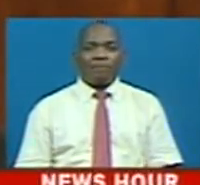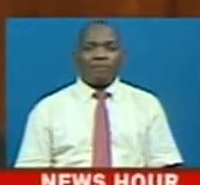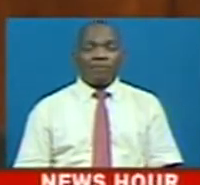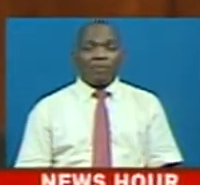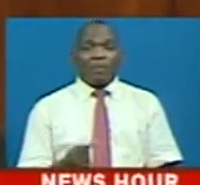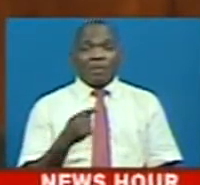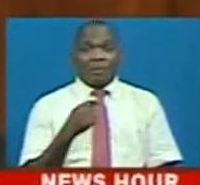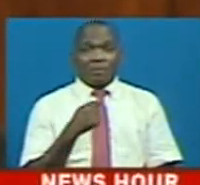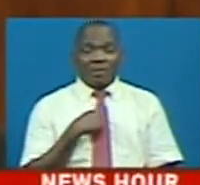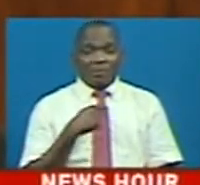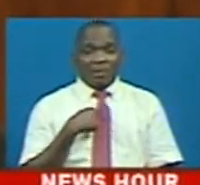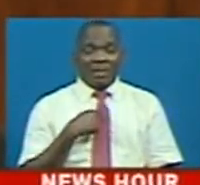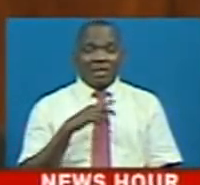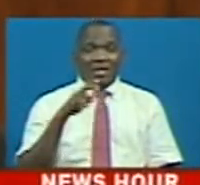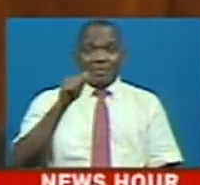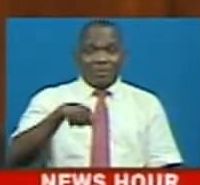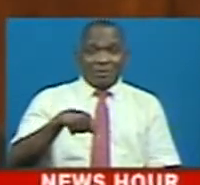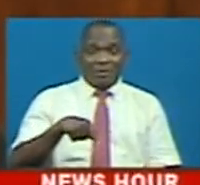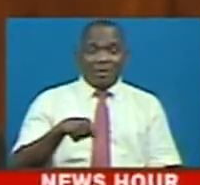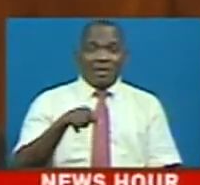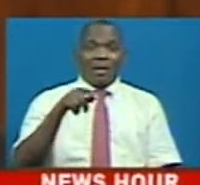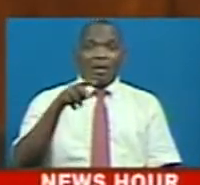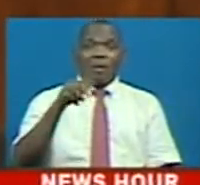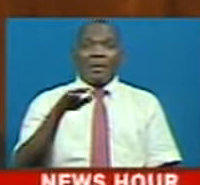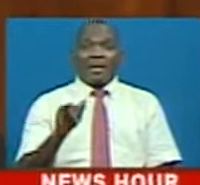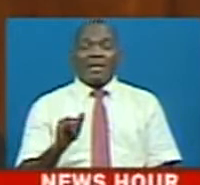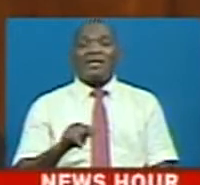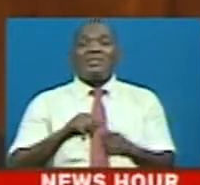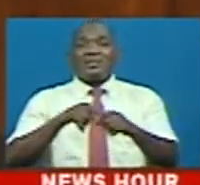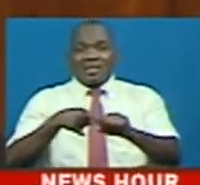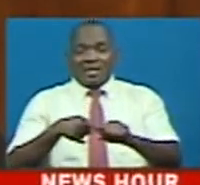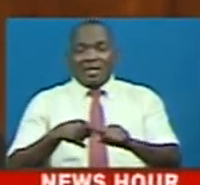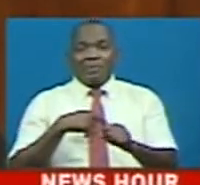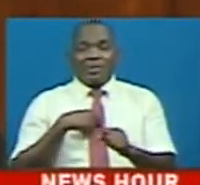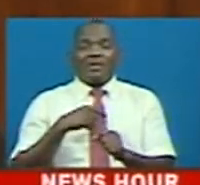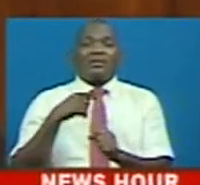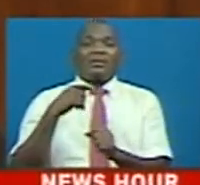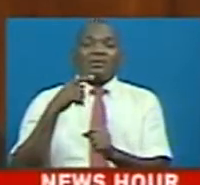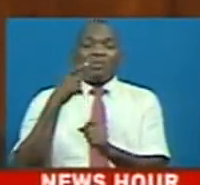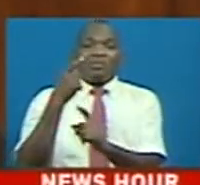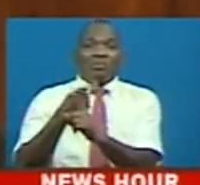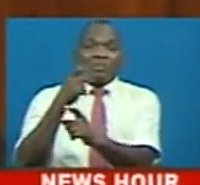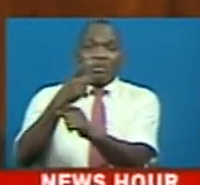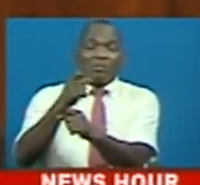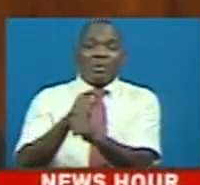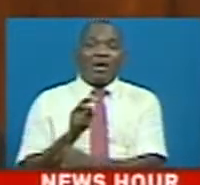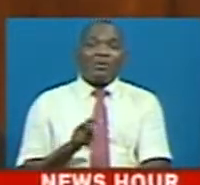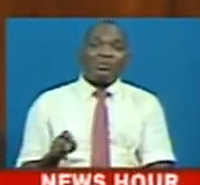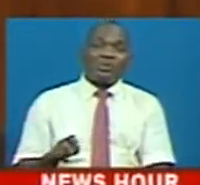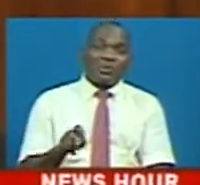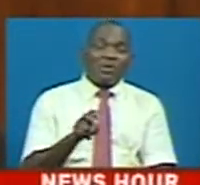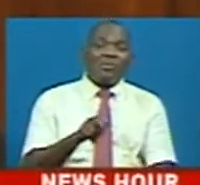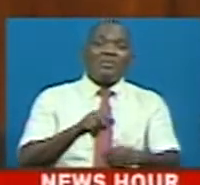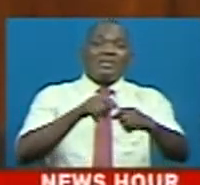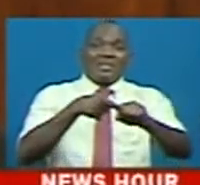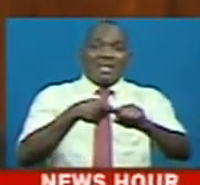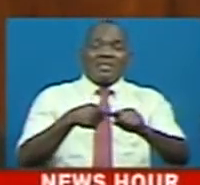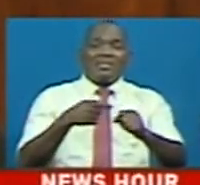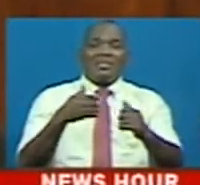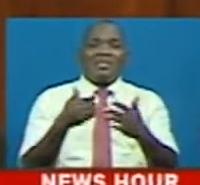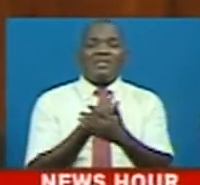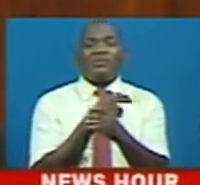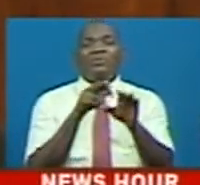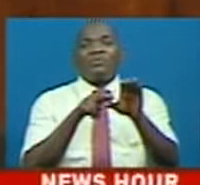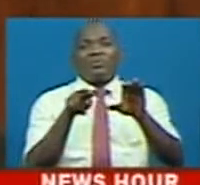I shall, in the months of April and May, begin my annual tours of the country, starting with the new